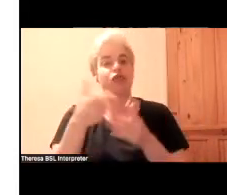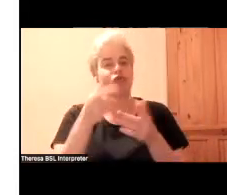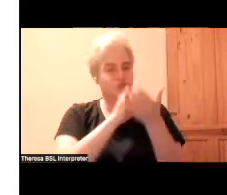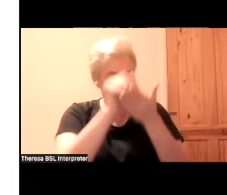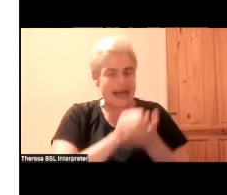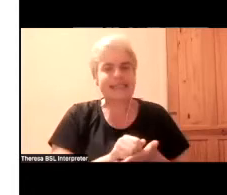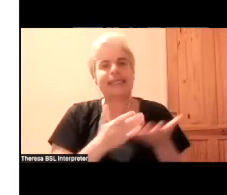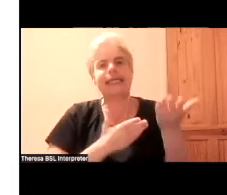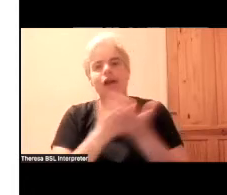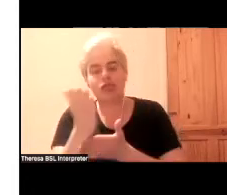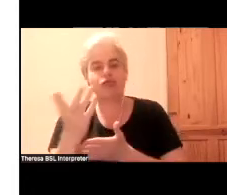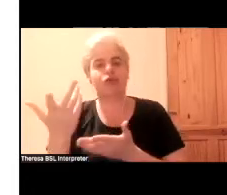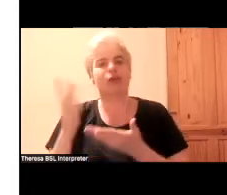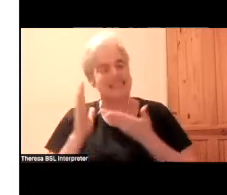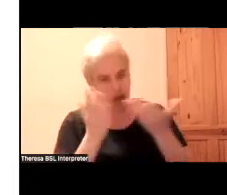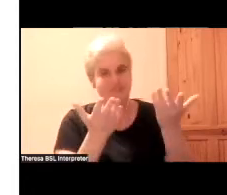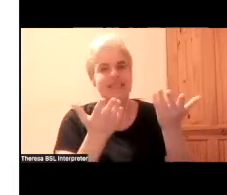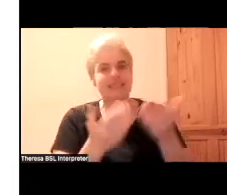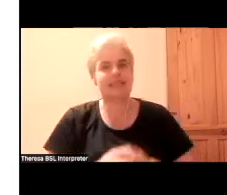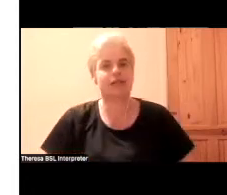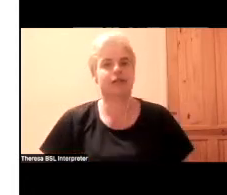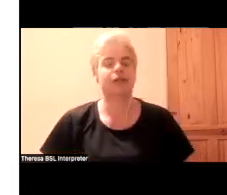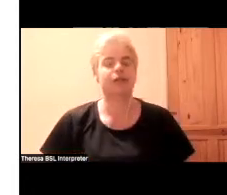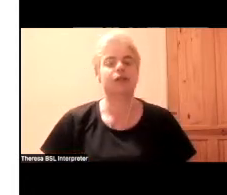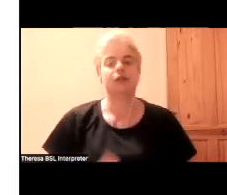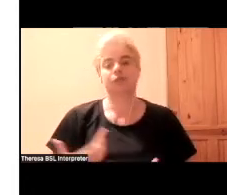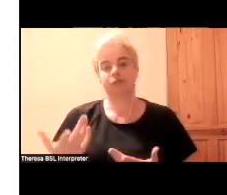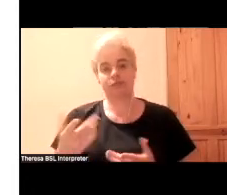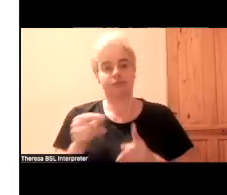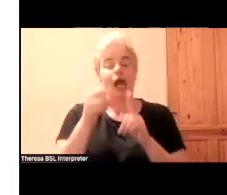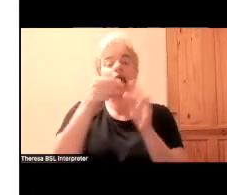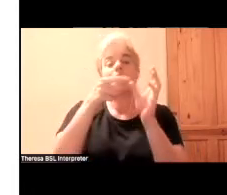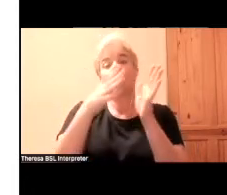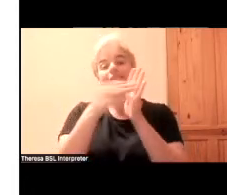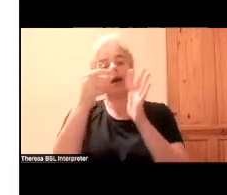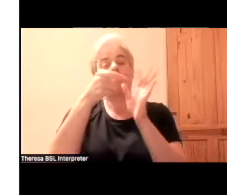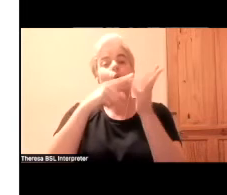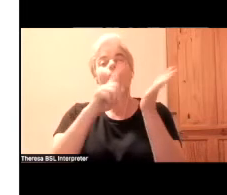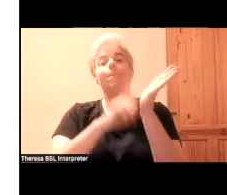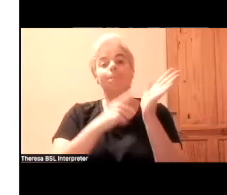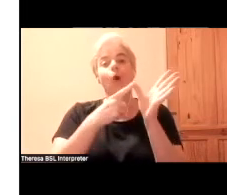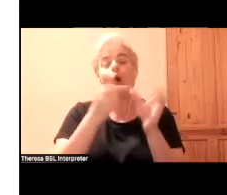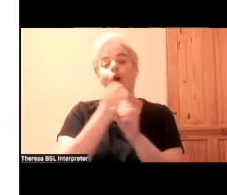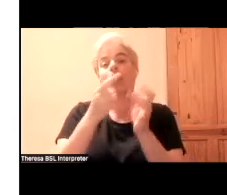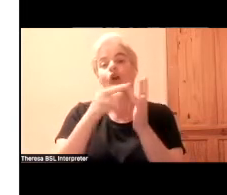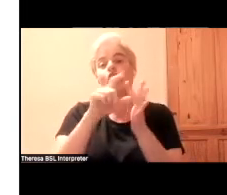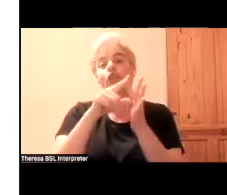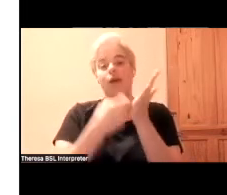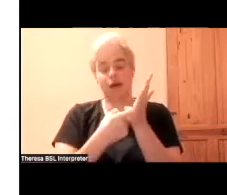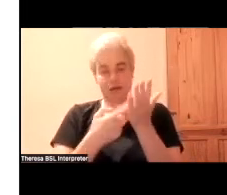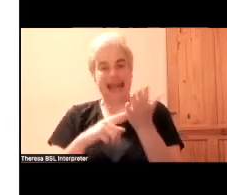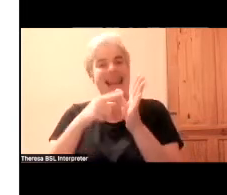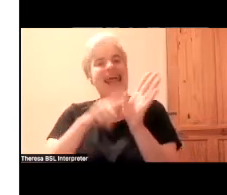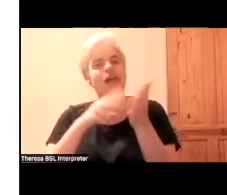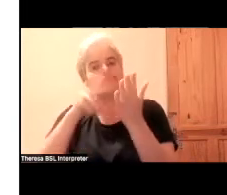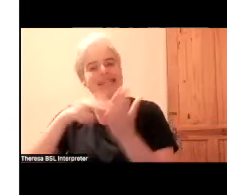writing, through their service, such as Paula Goodder, a lay reader and canon chancellor at St Paul's